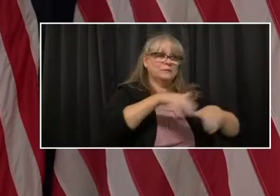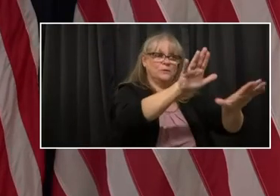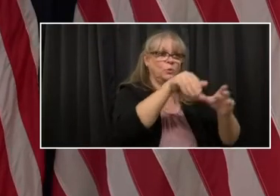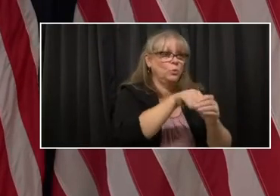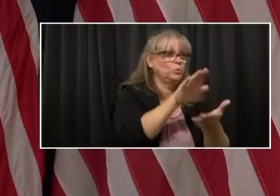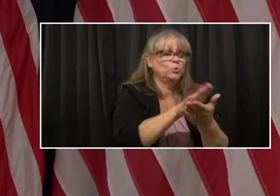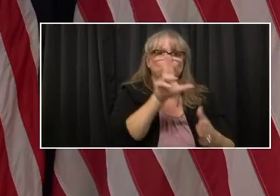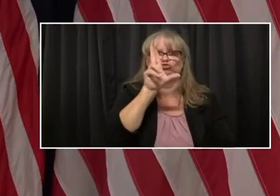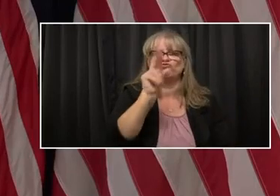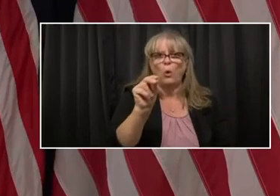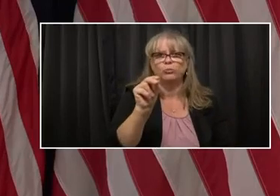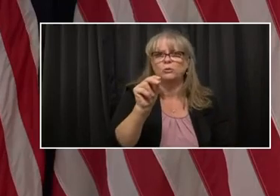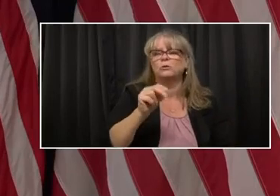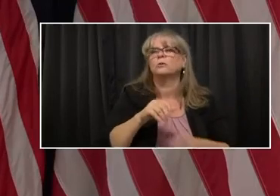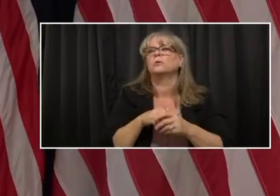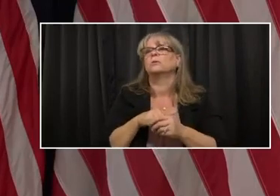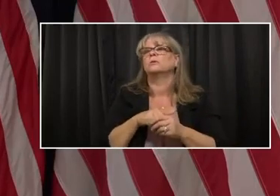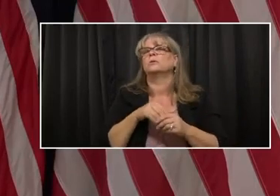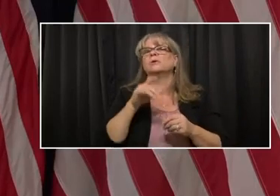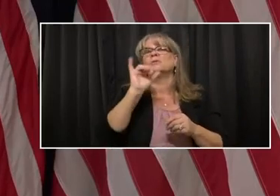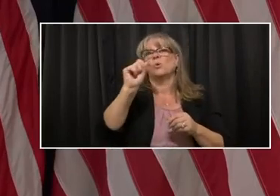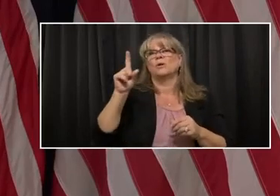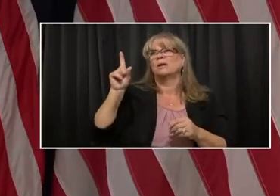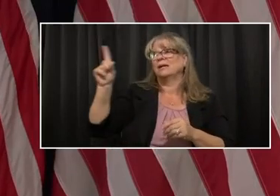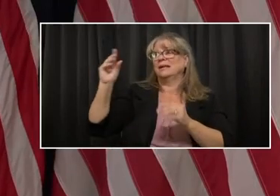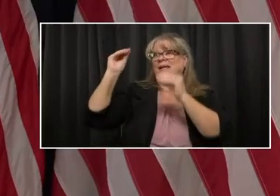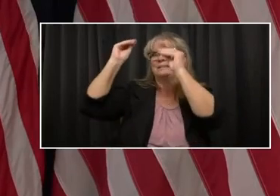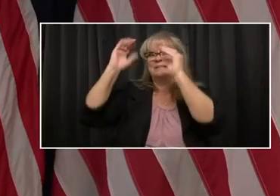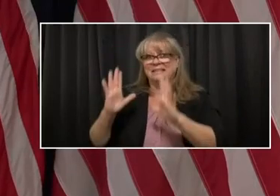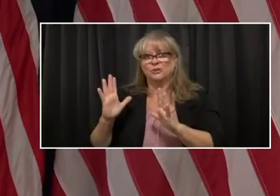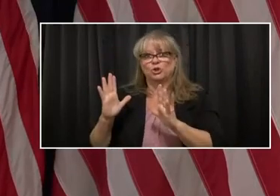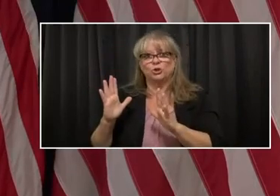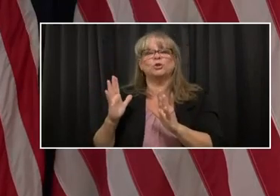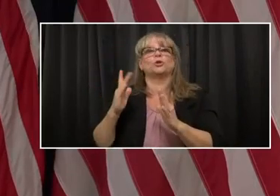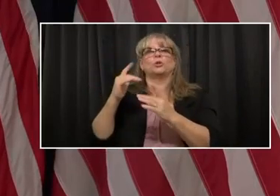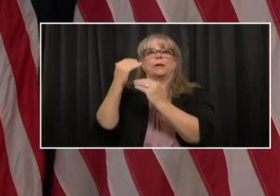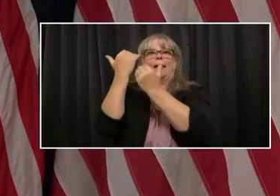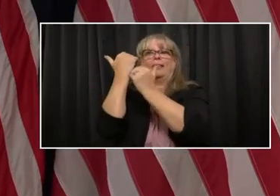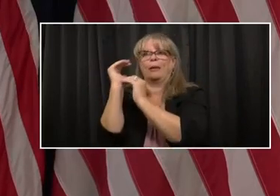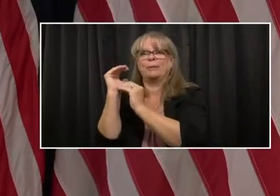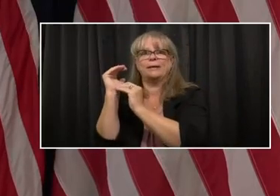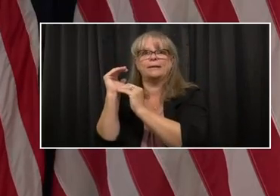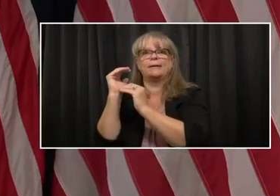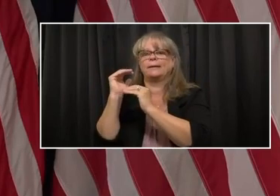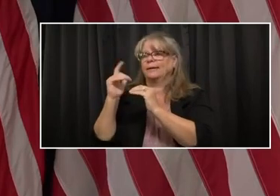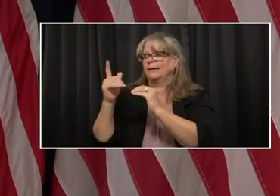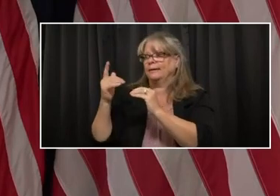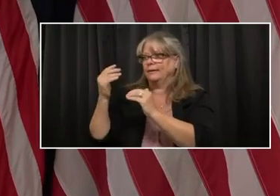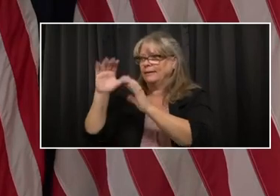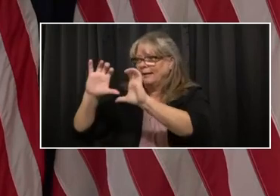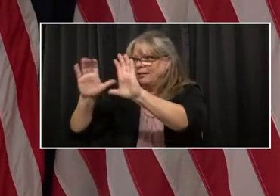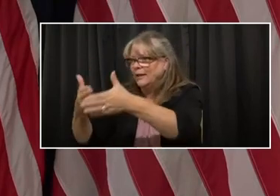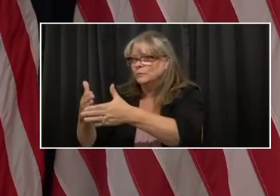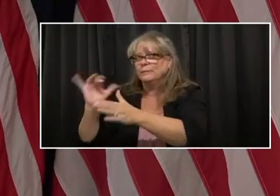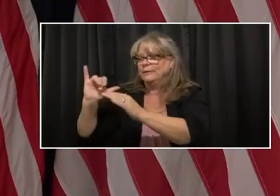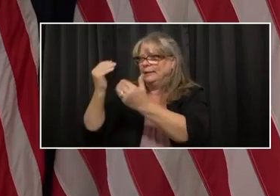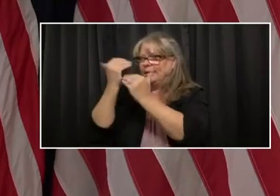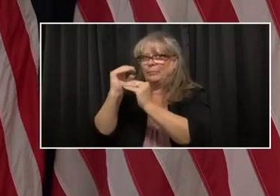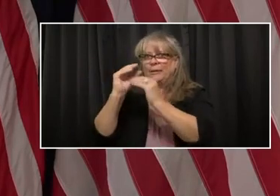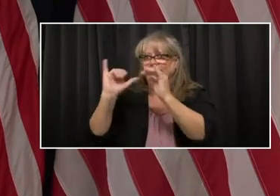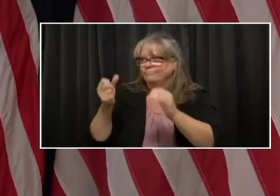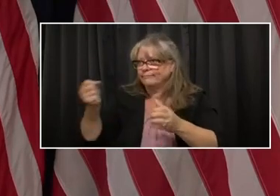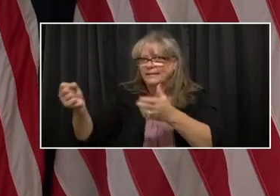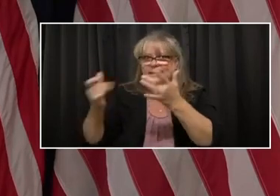not, 256 kids or 800 kids. And those discussions are very important. Getting the buy-in